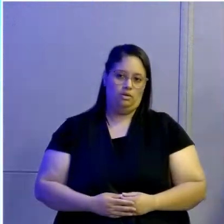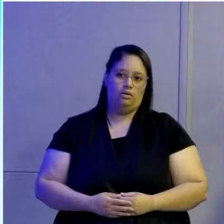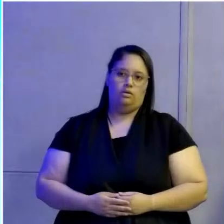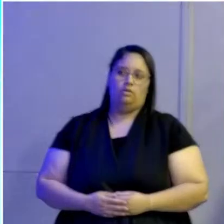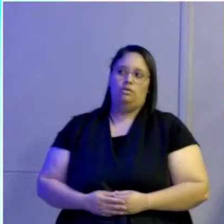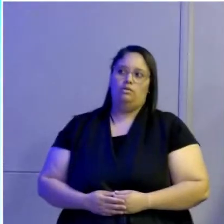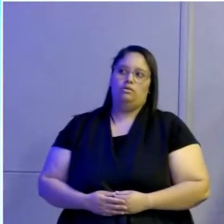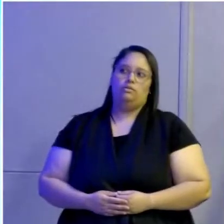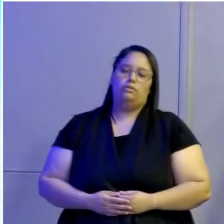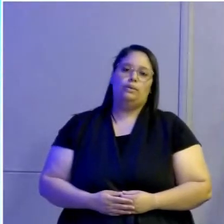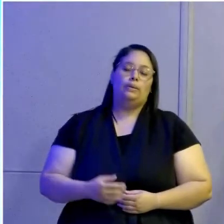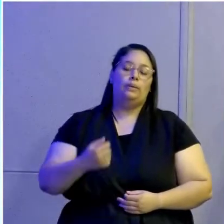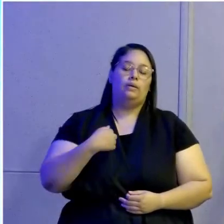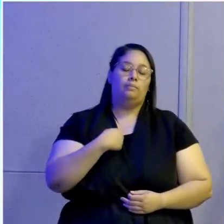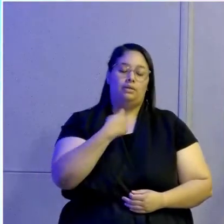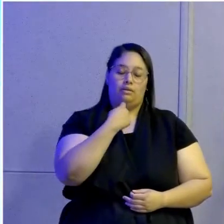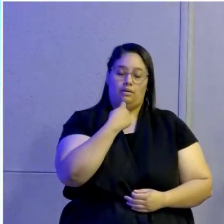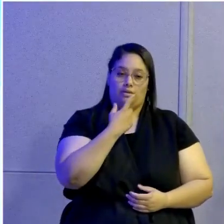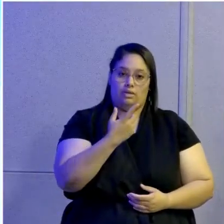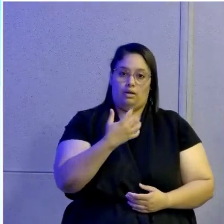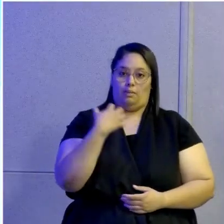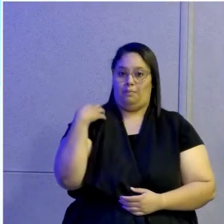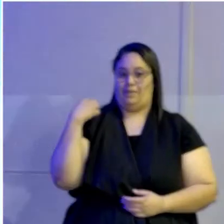saying, Minister,